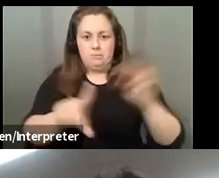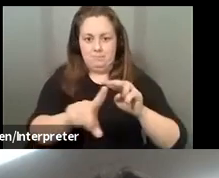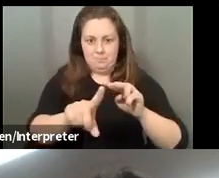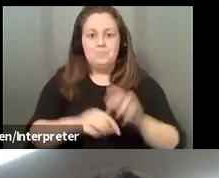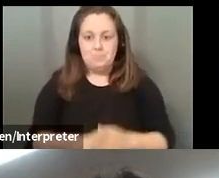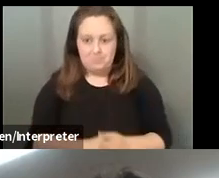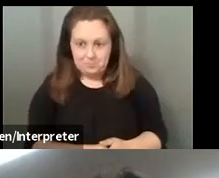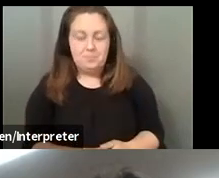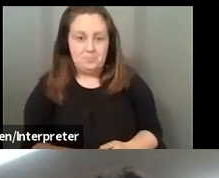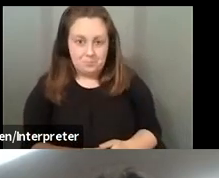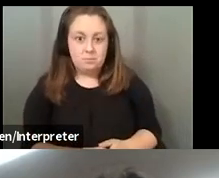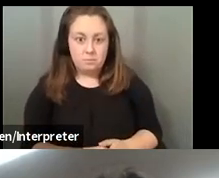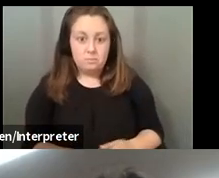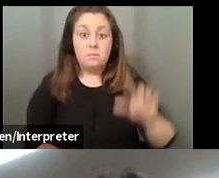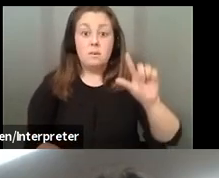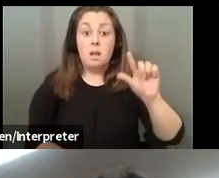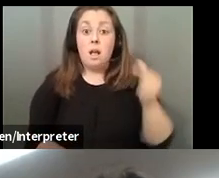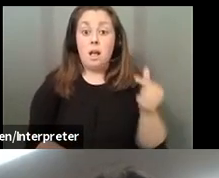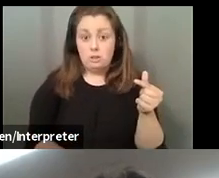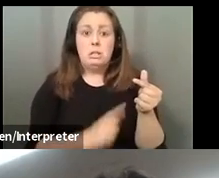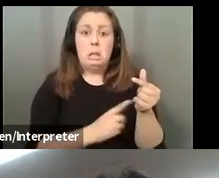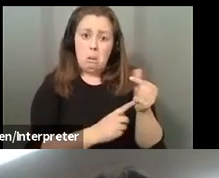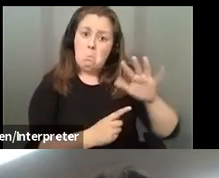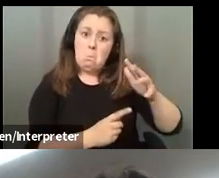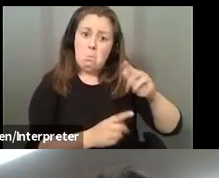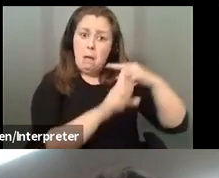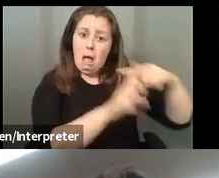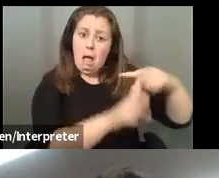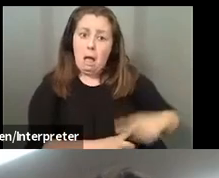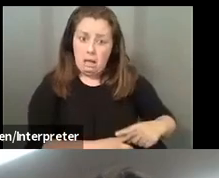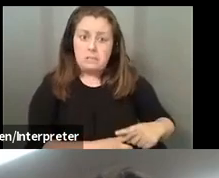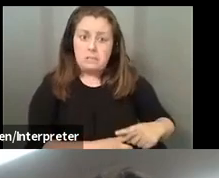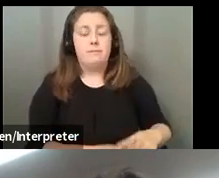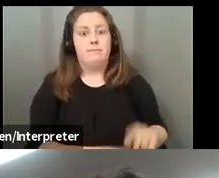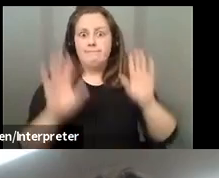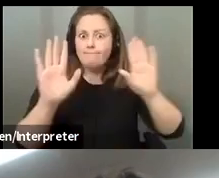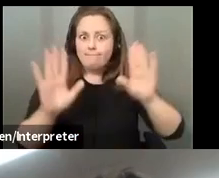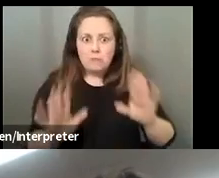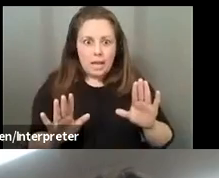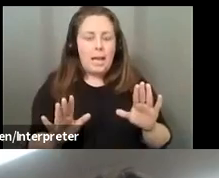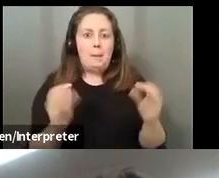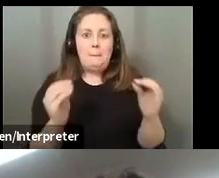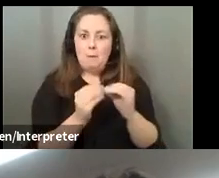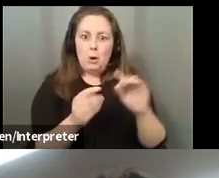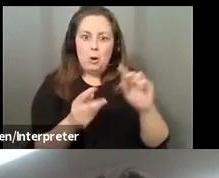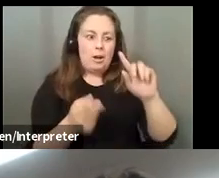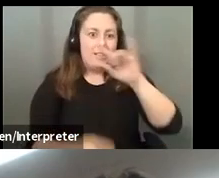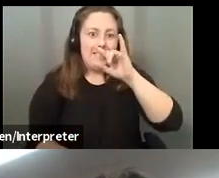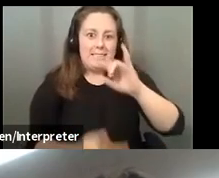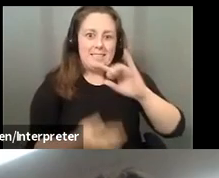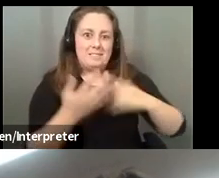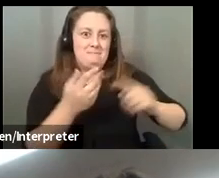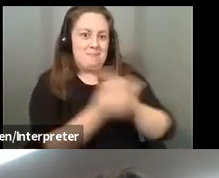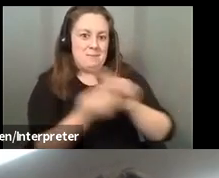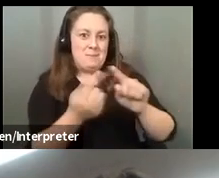So at the LG, kids were also pretty positive. They said, great, there are more kids to become friends with. We get to play on